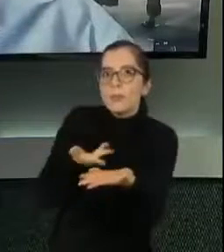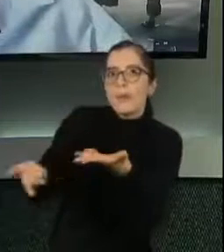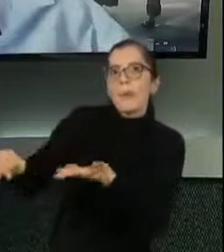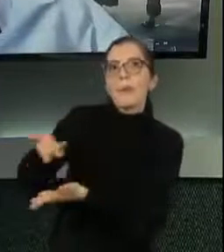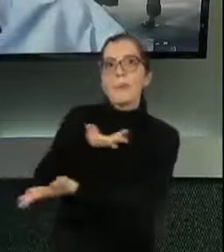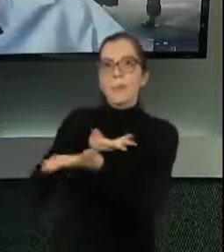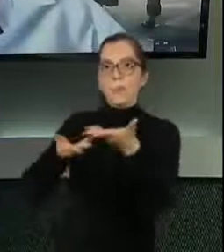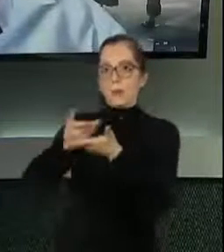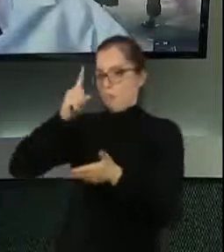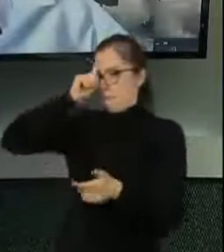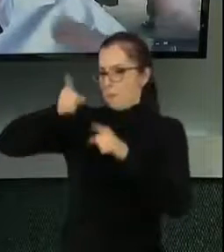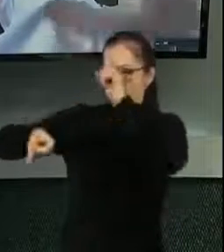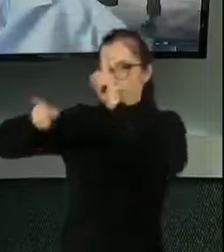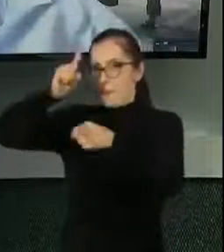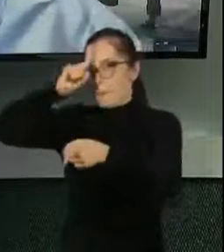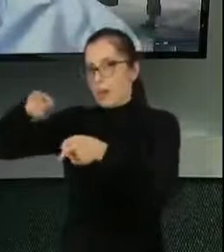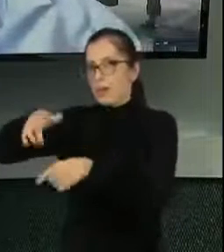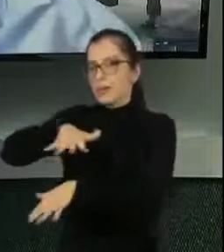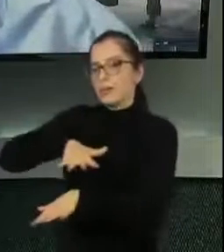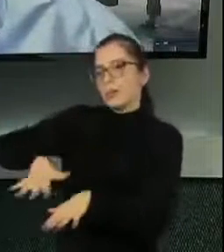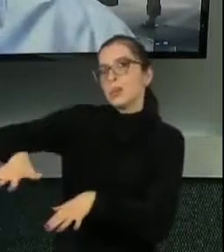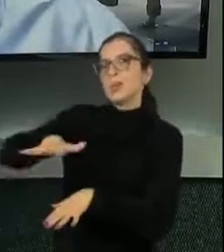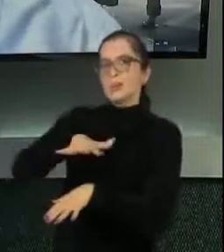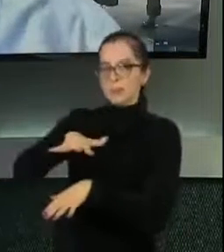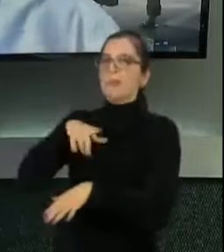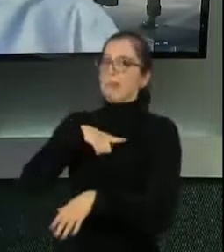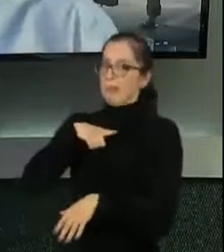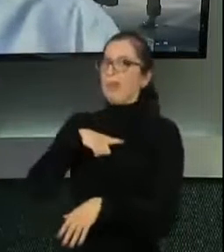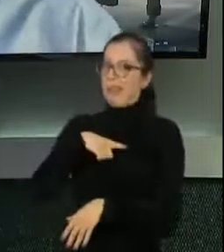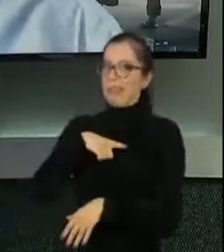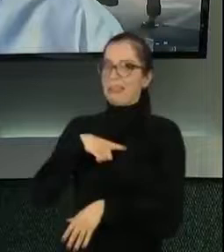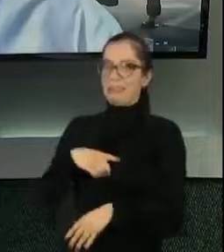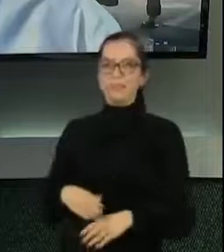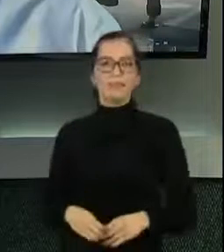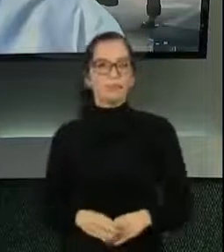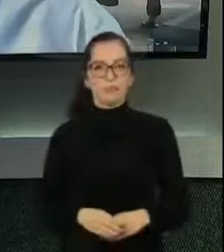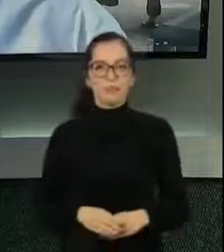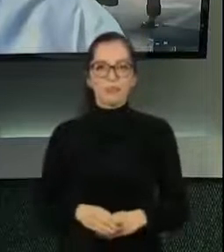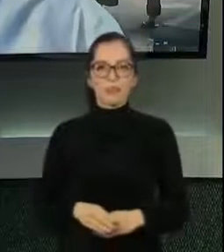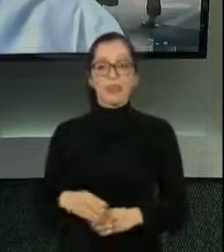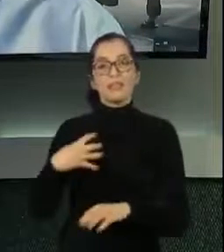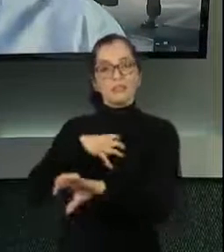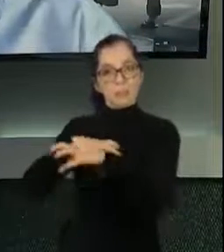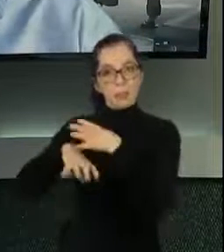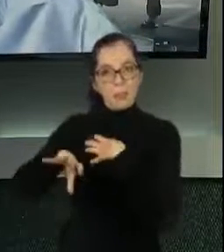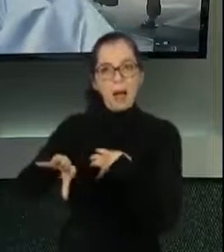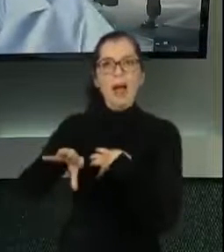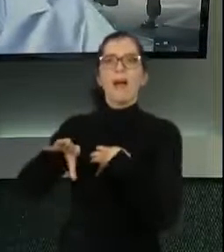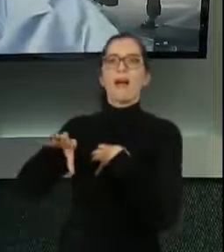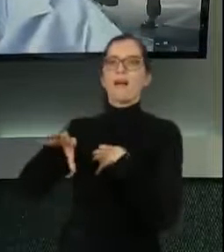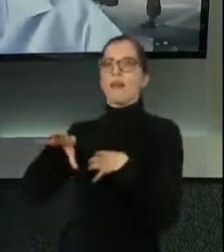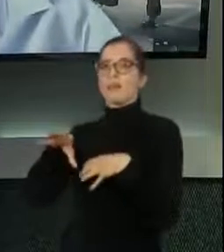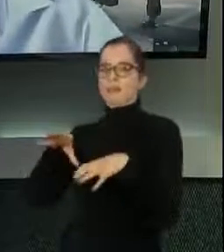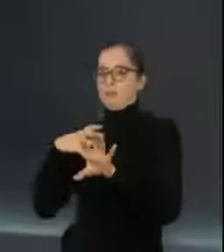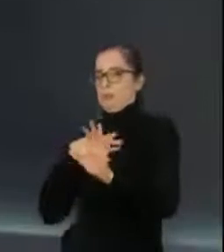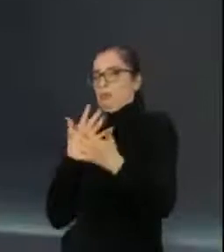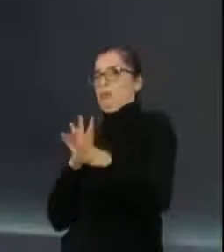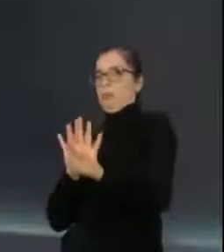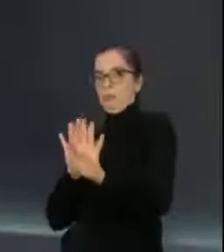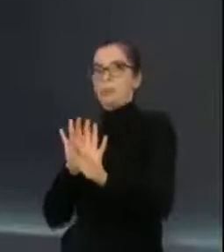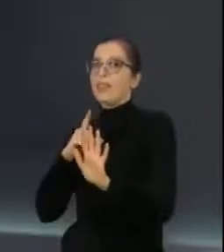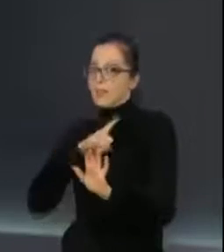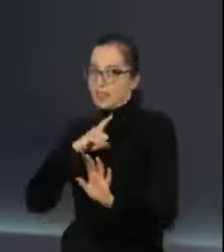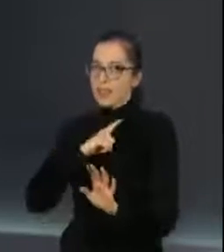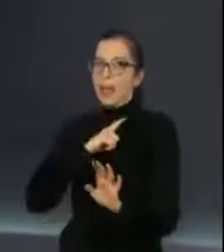make sure that there's order in the society and they they are empathic towards others